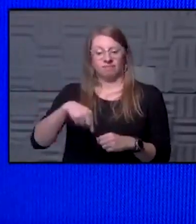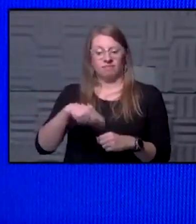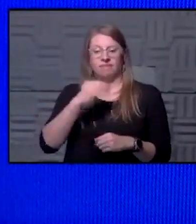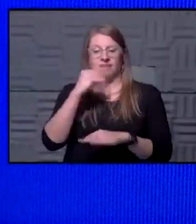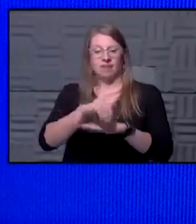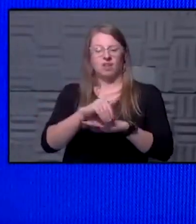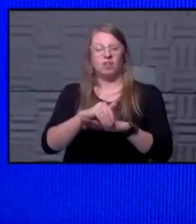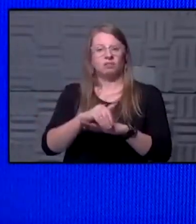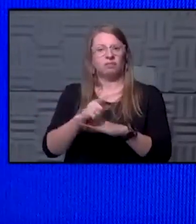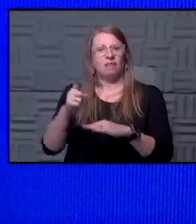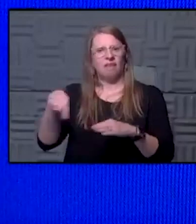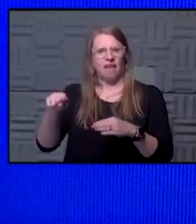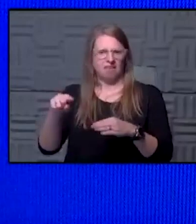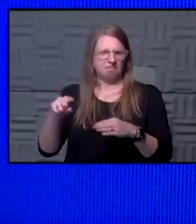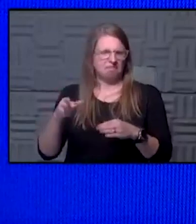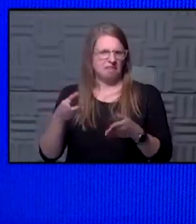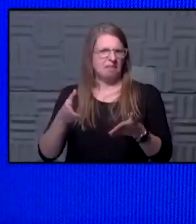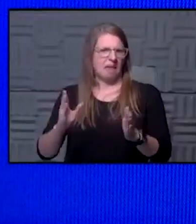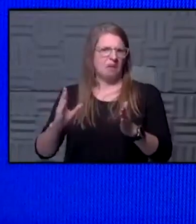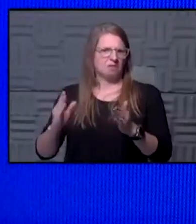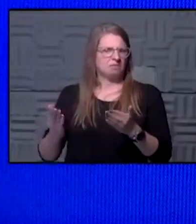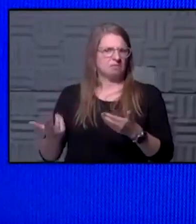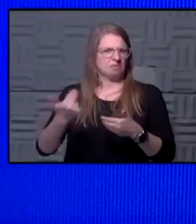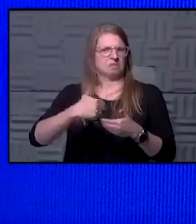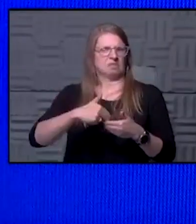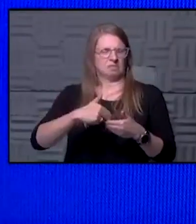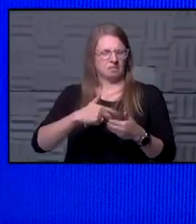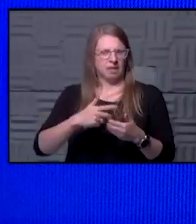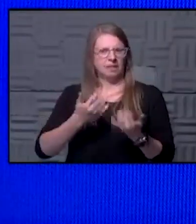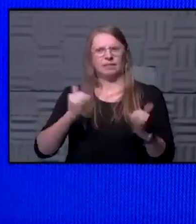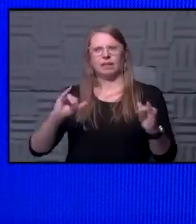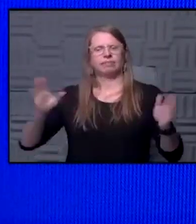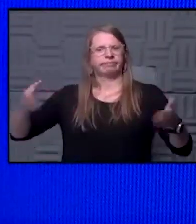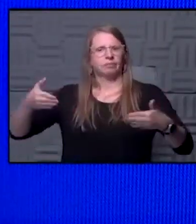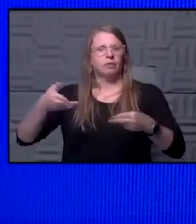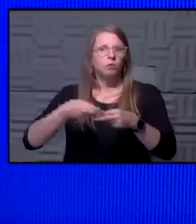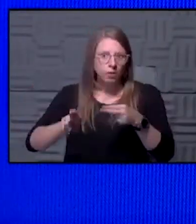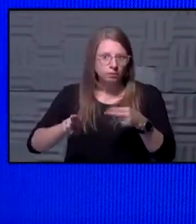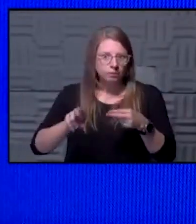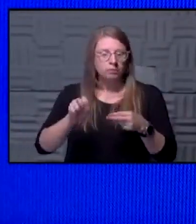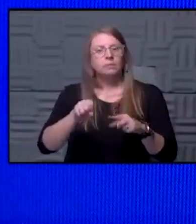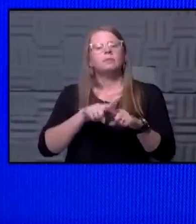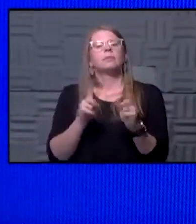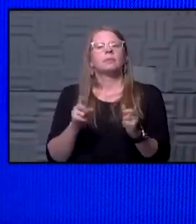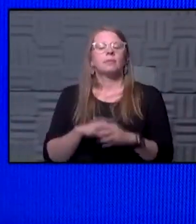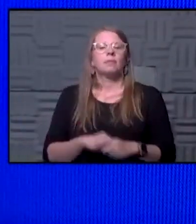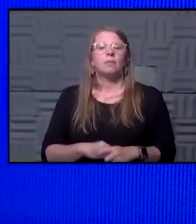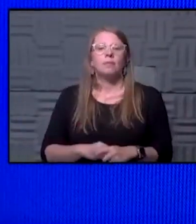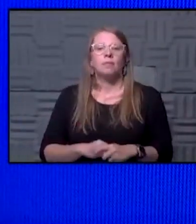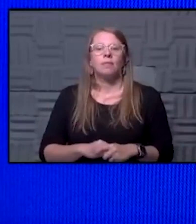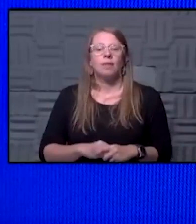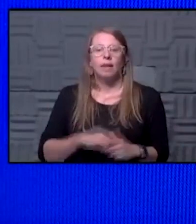inside our bubble. We long ago established that. I still give my kids a hug. It's a brief hug. And